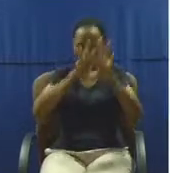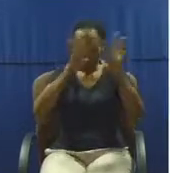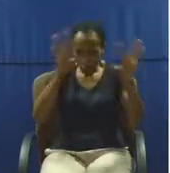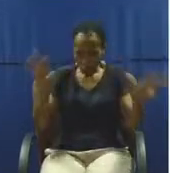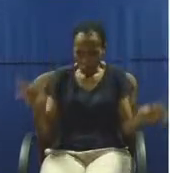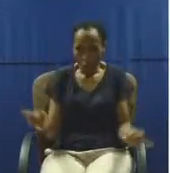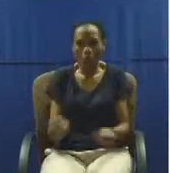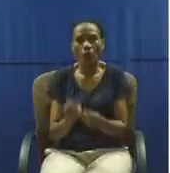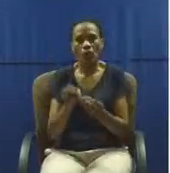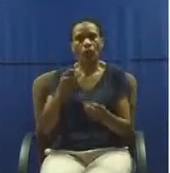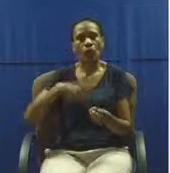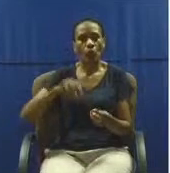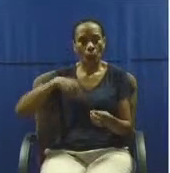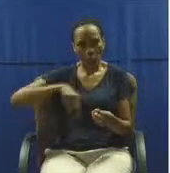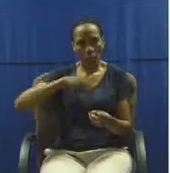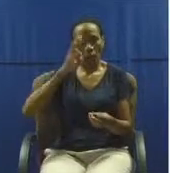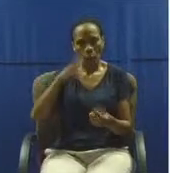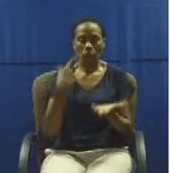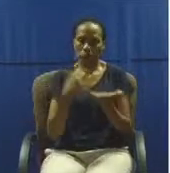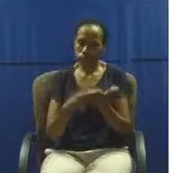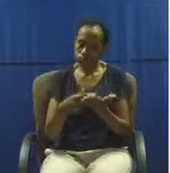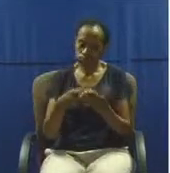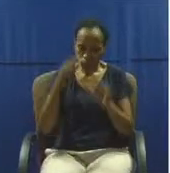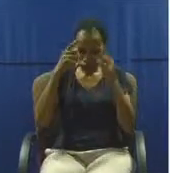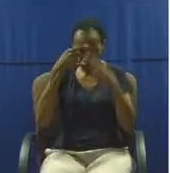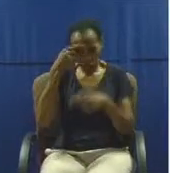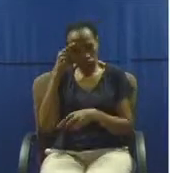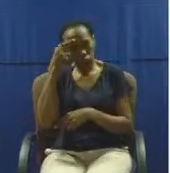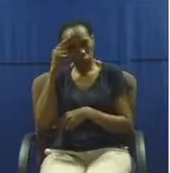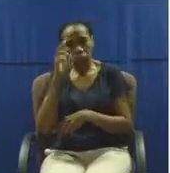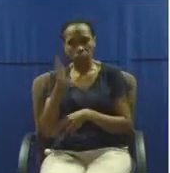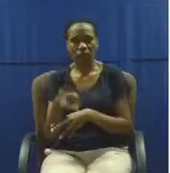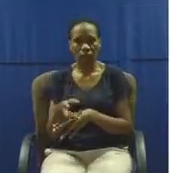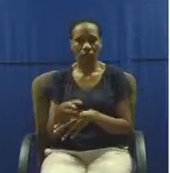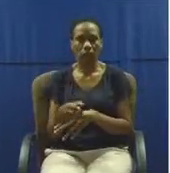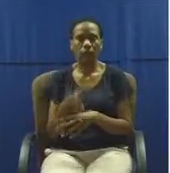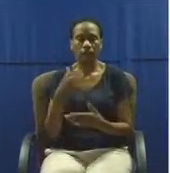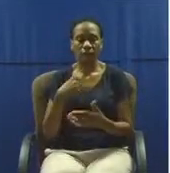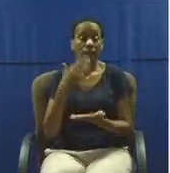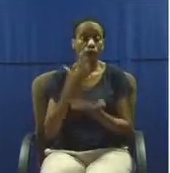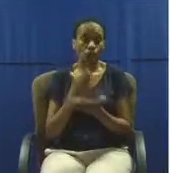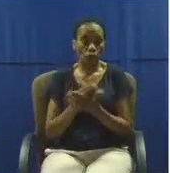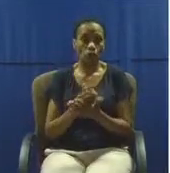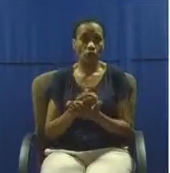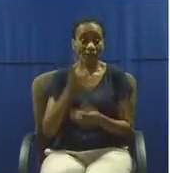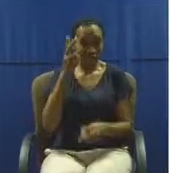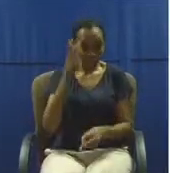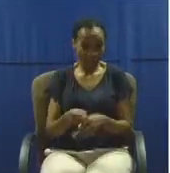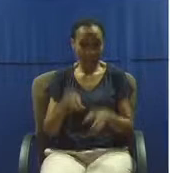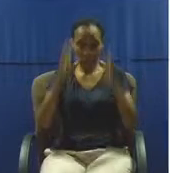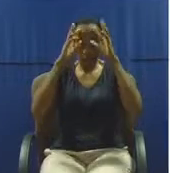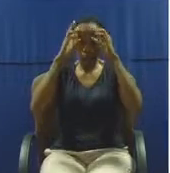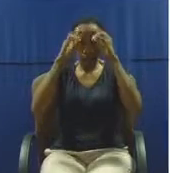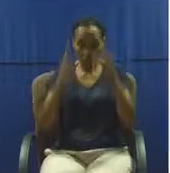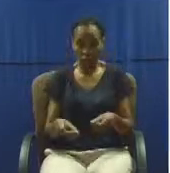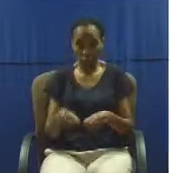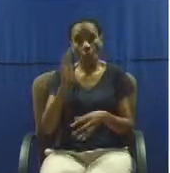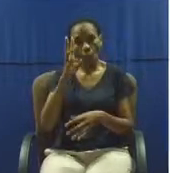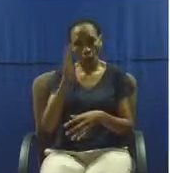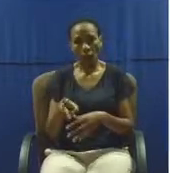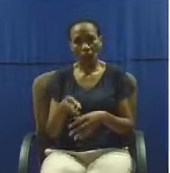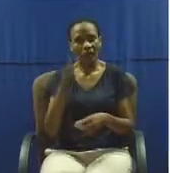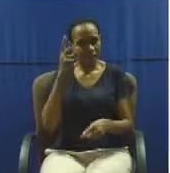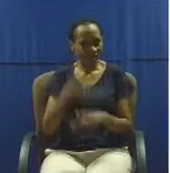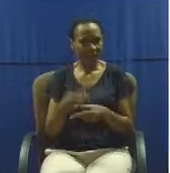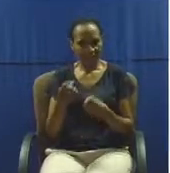given consideration, and I am sure that we will come to correct decisions that will be able to address the needs of